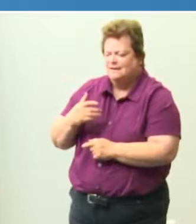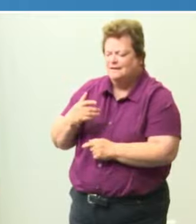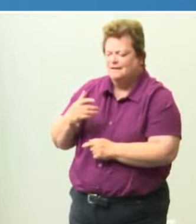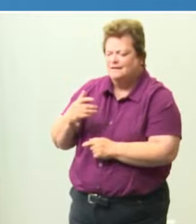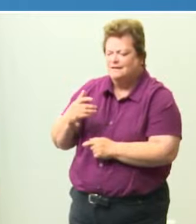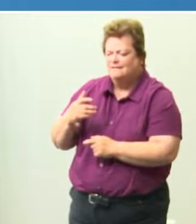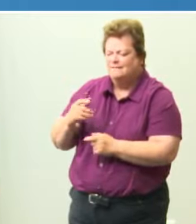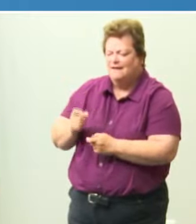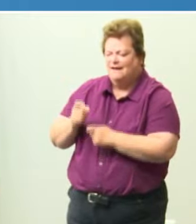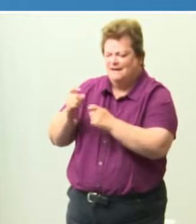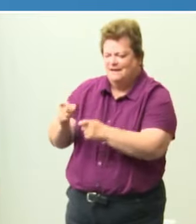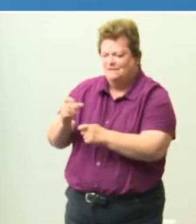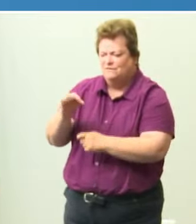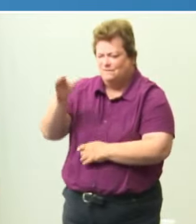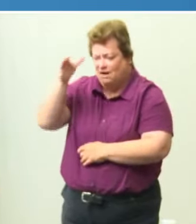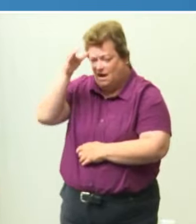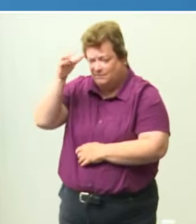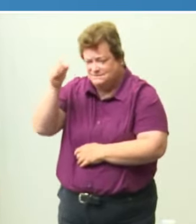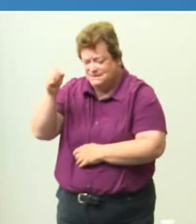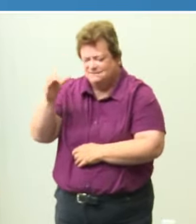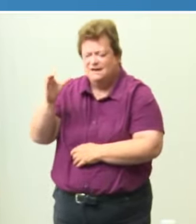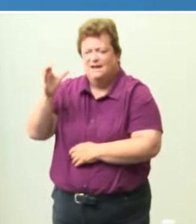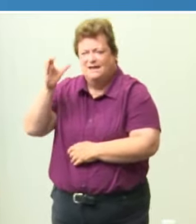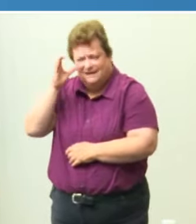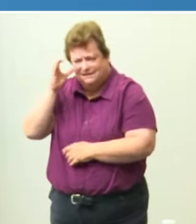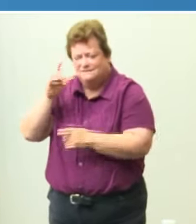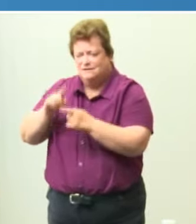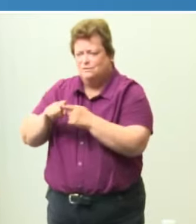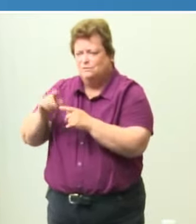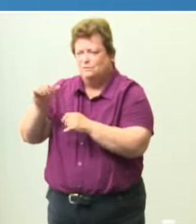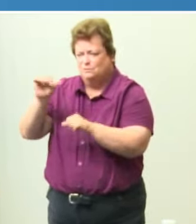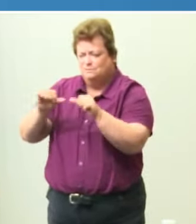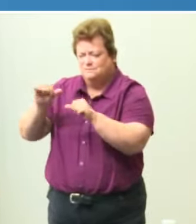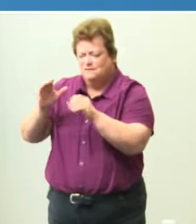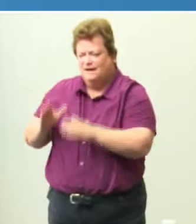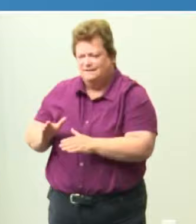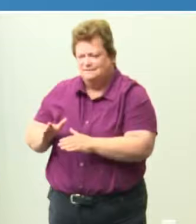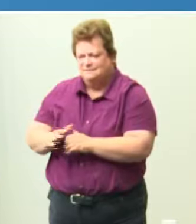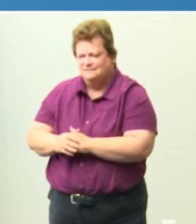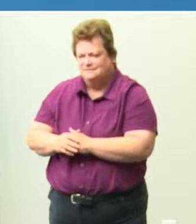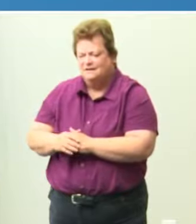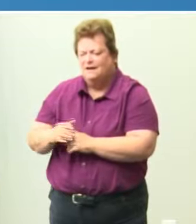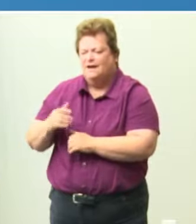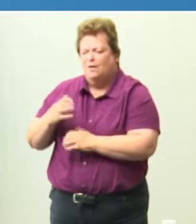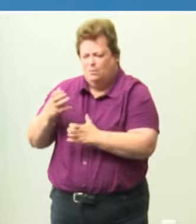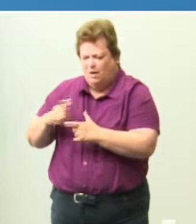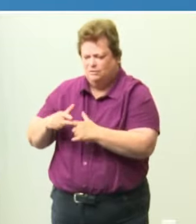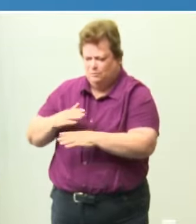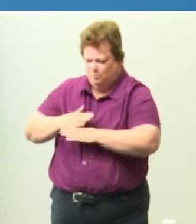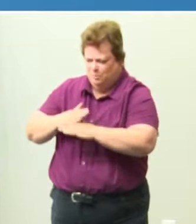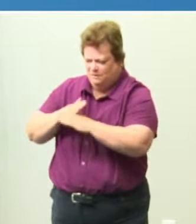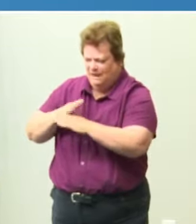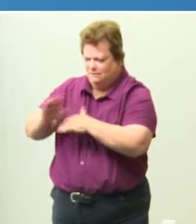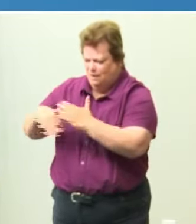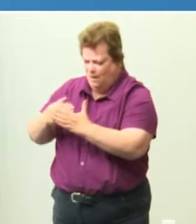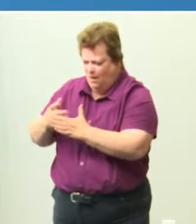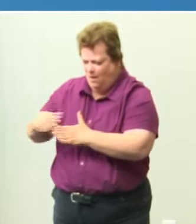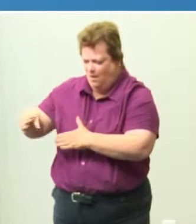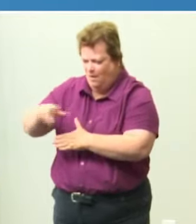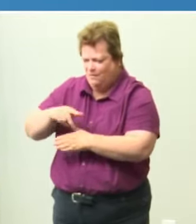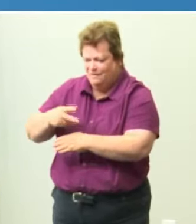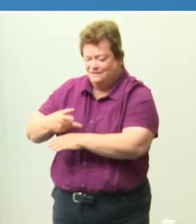out, but just say common sense and listening to the science, overpowering need to protect the flock, those are the